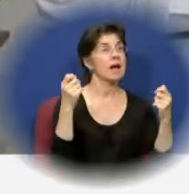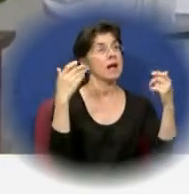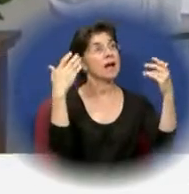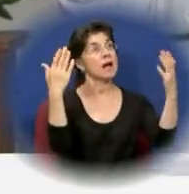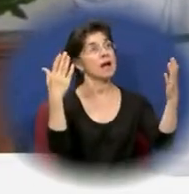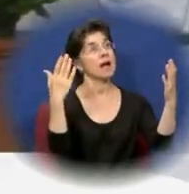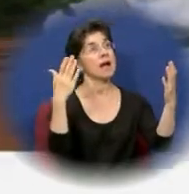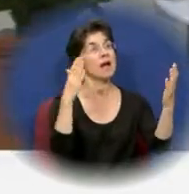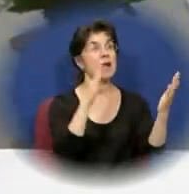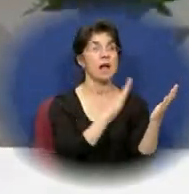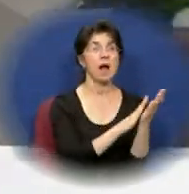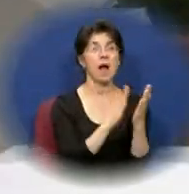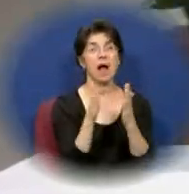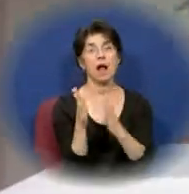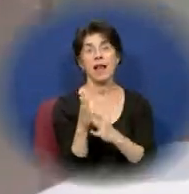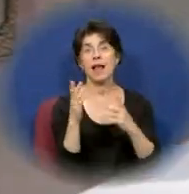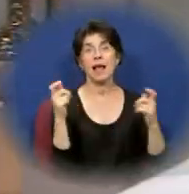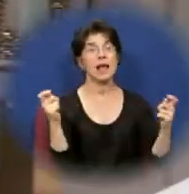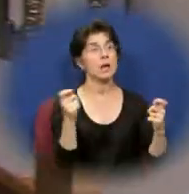alleluia,